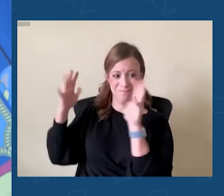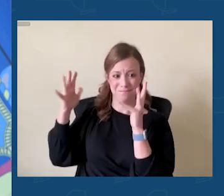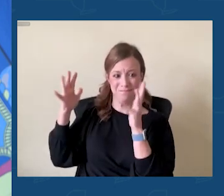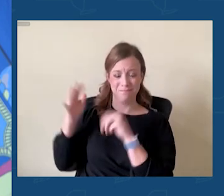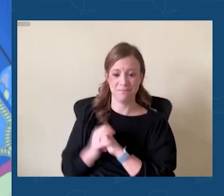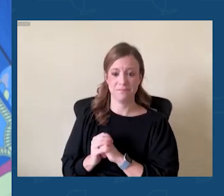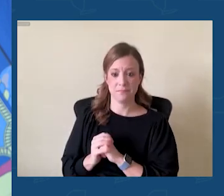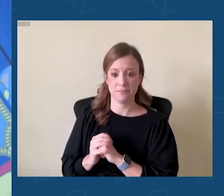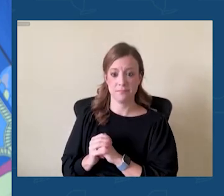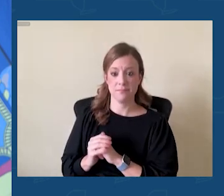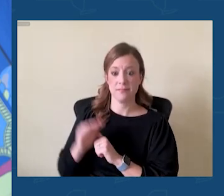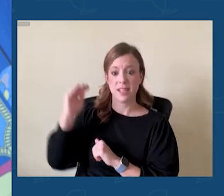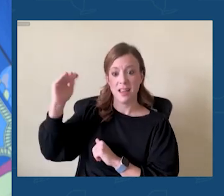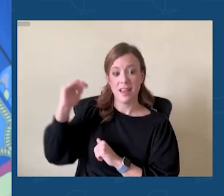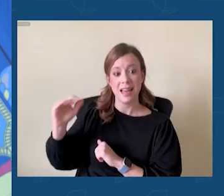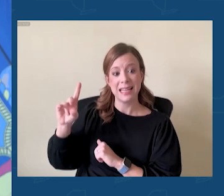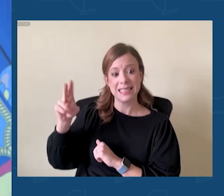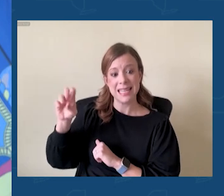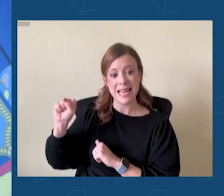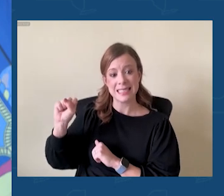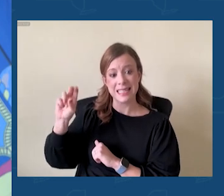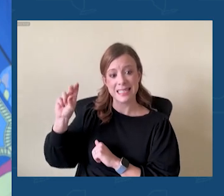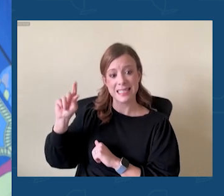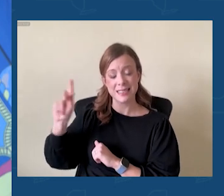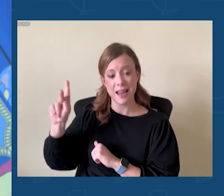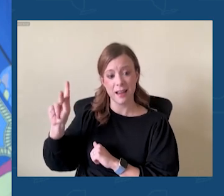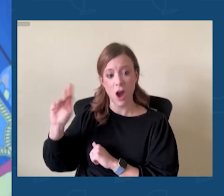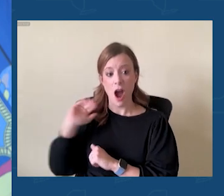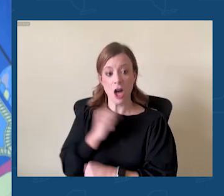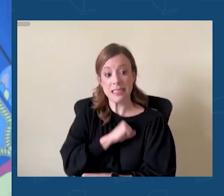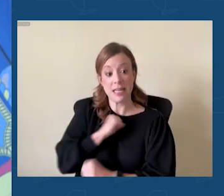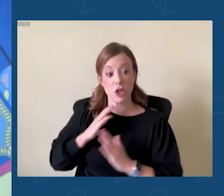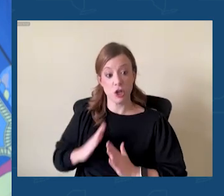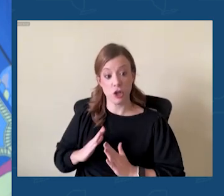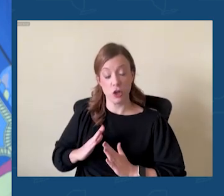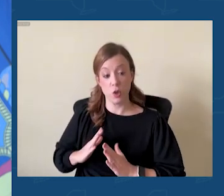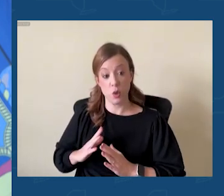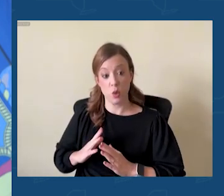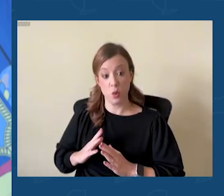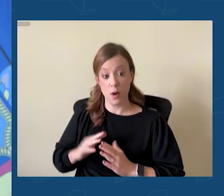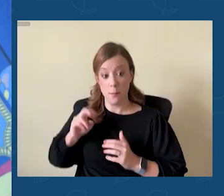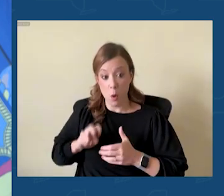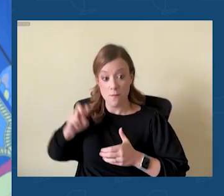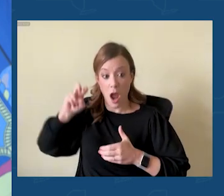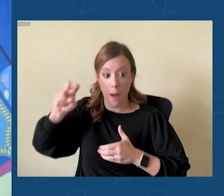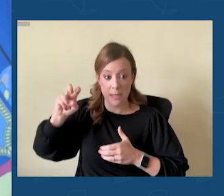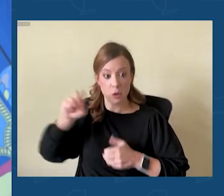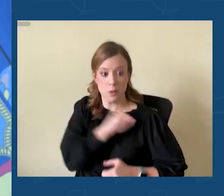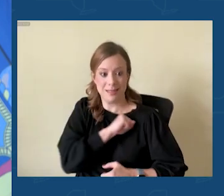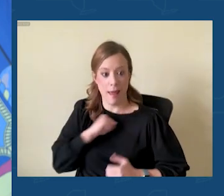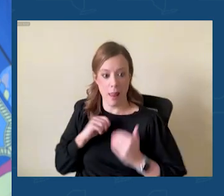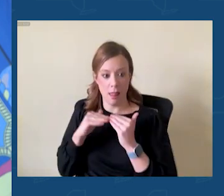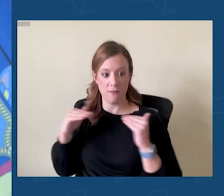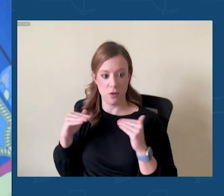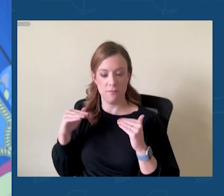And Dan Steck, our senator, who moved up from the Assembly, and thank you for all you do.